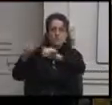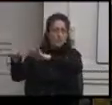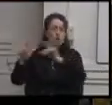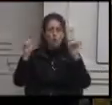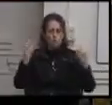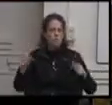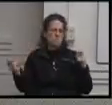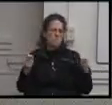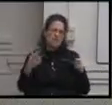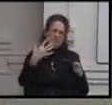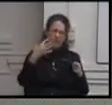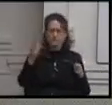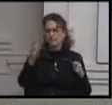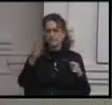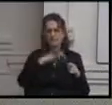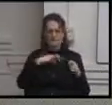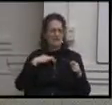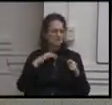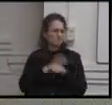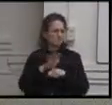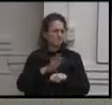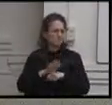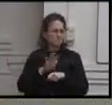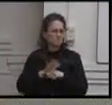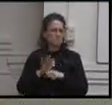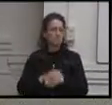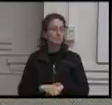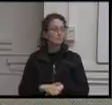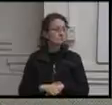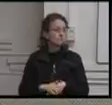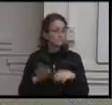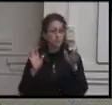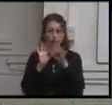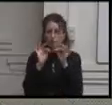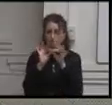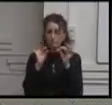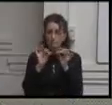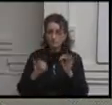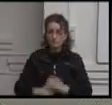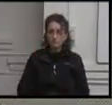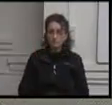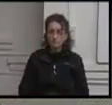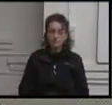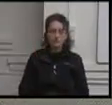Thank you. Other questions from anybody on board or comments? All right, so